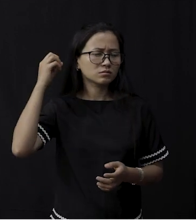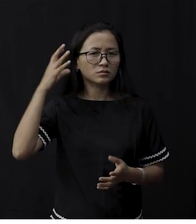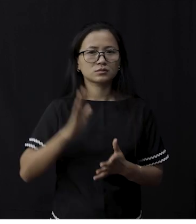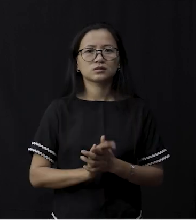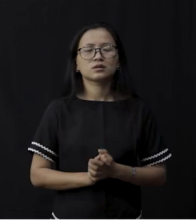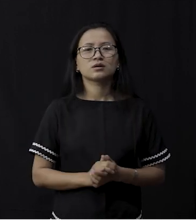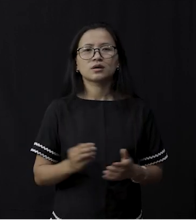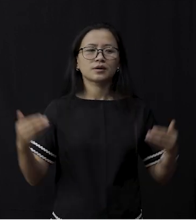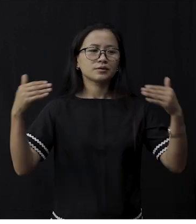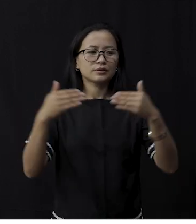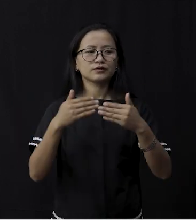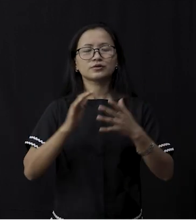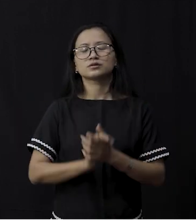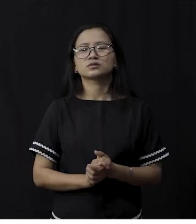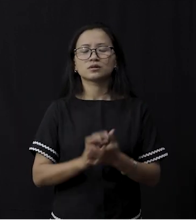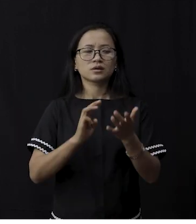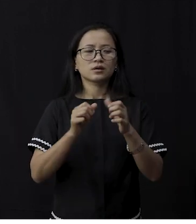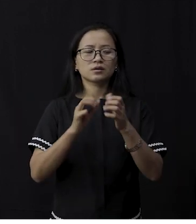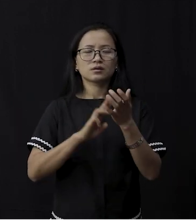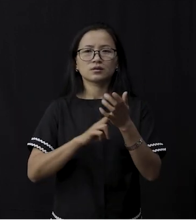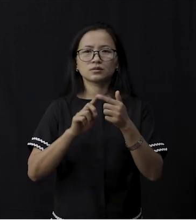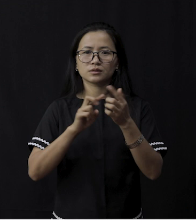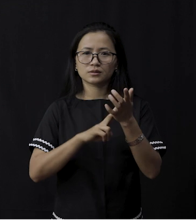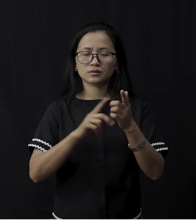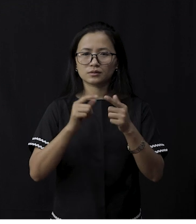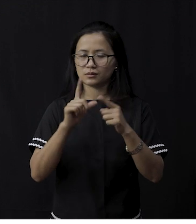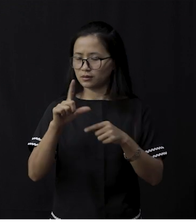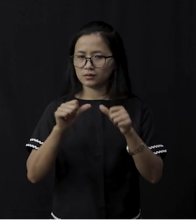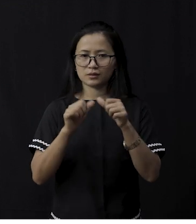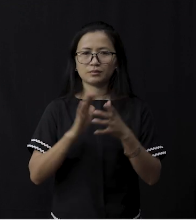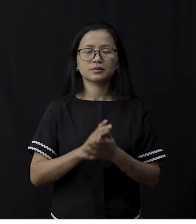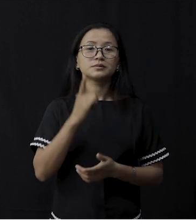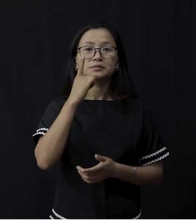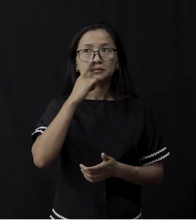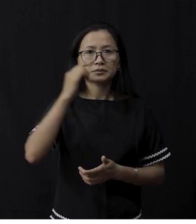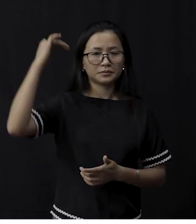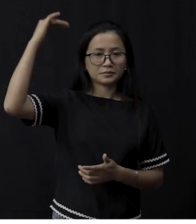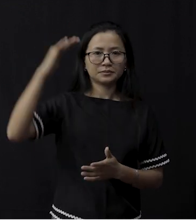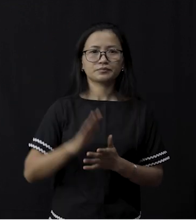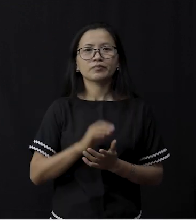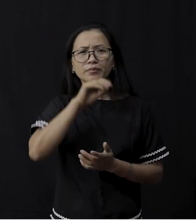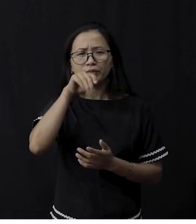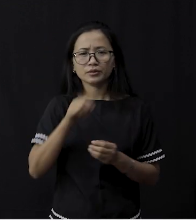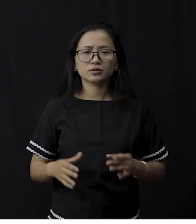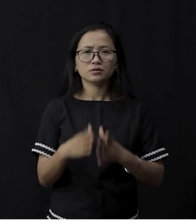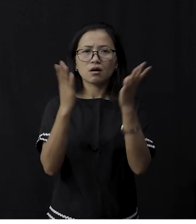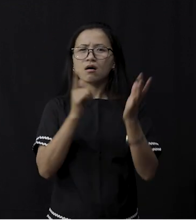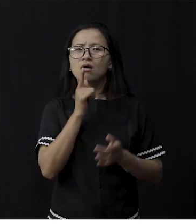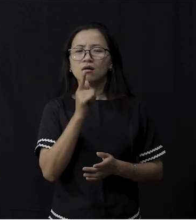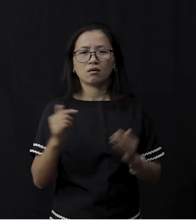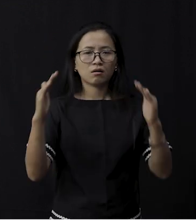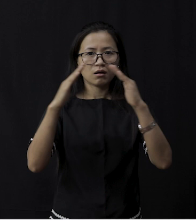is Amella. I love her and I love to play and chat with her. So I saw the pig, tree,